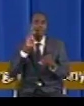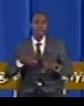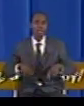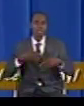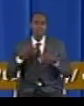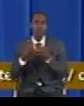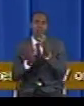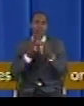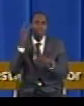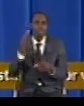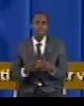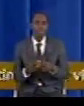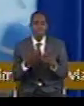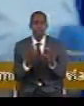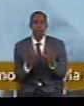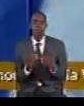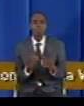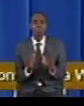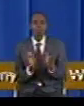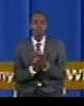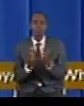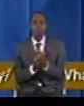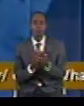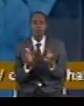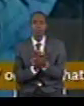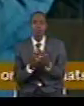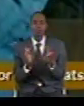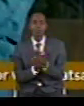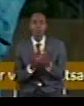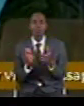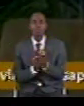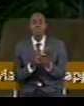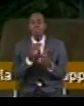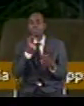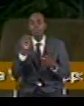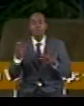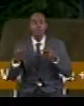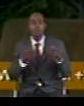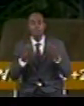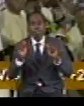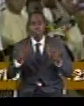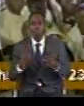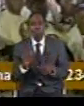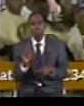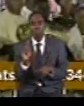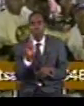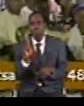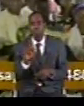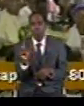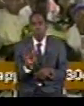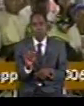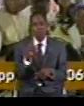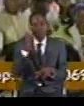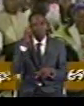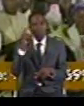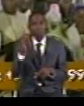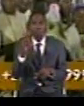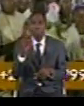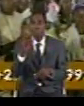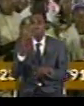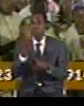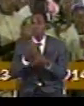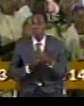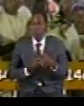your hands together for the Lord. Uncontrollable urination. For years, stopped